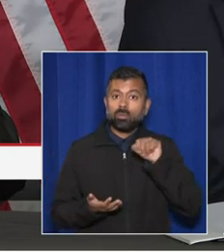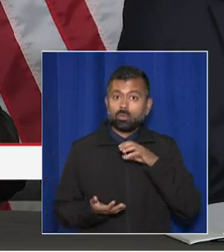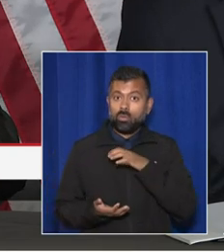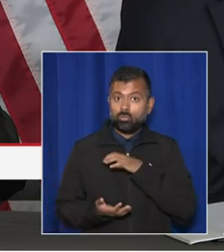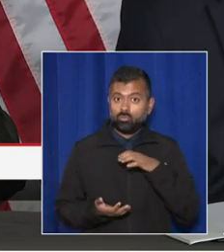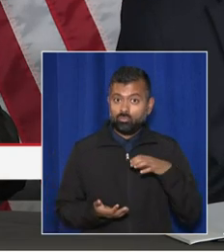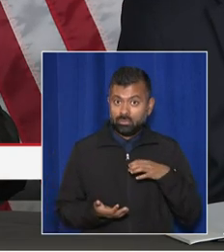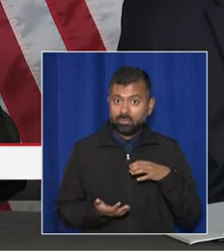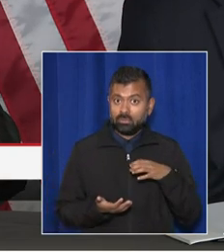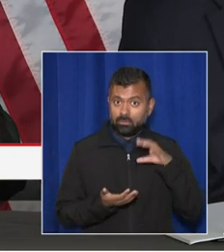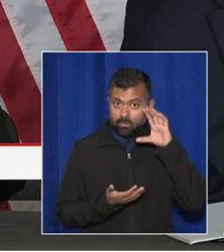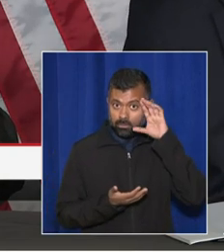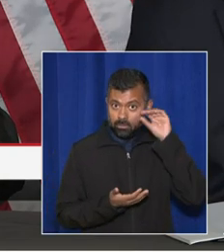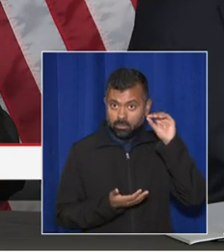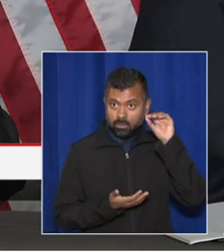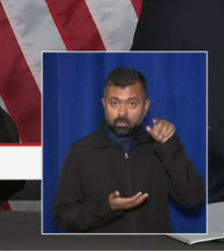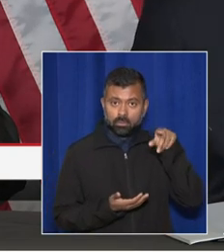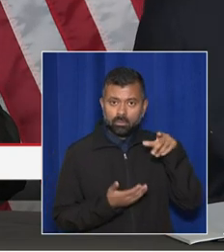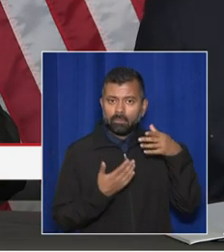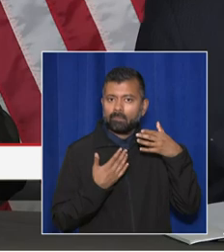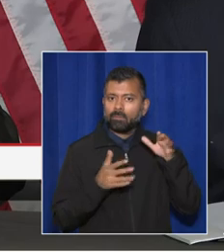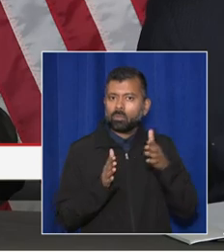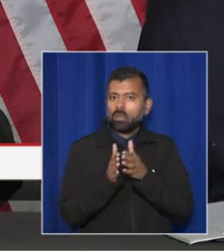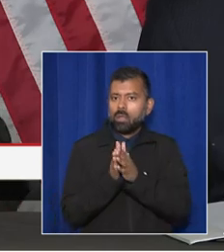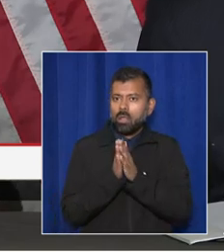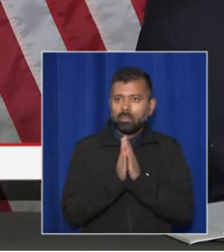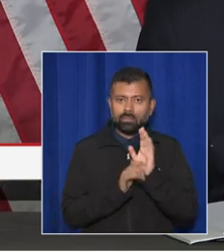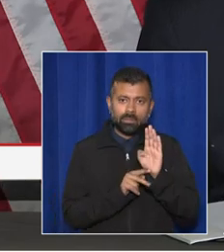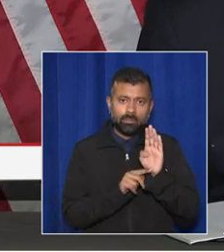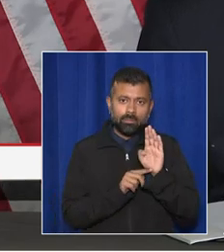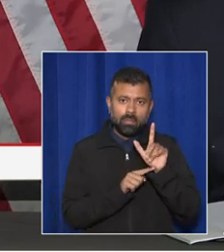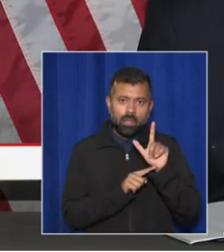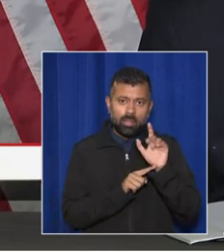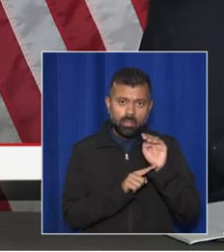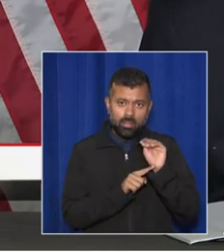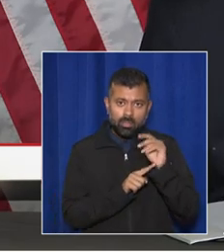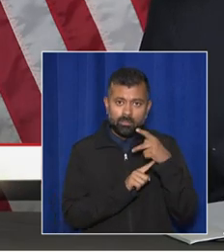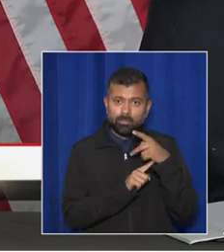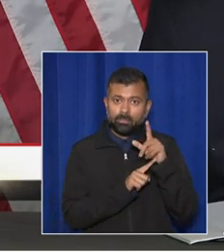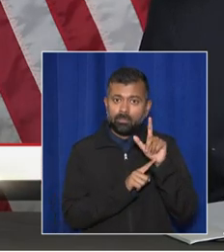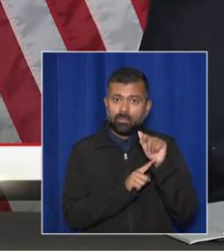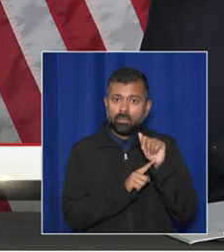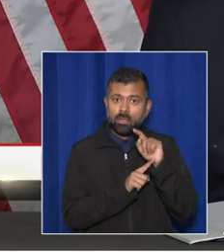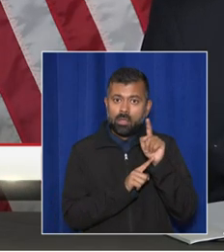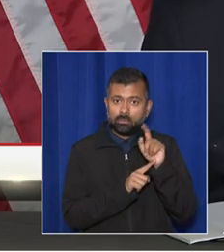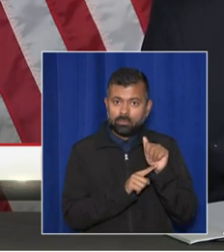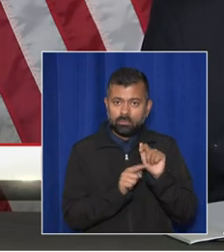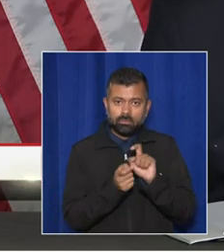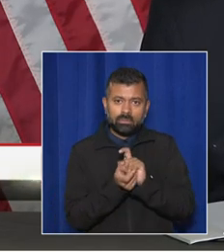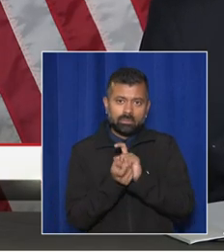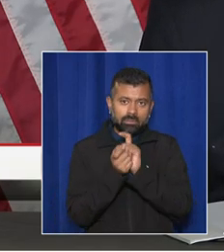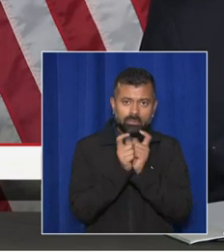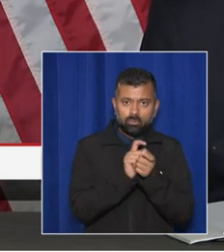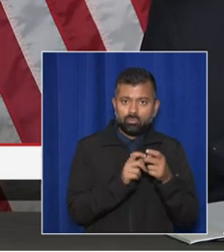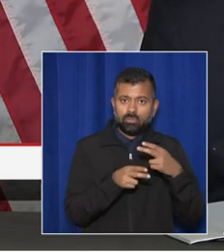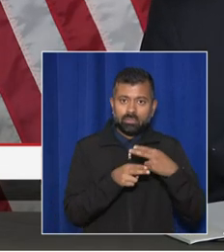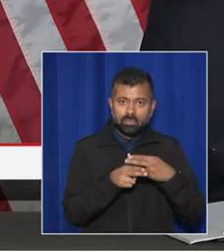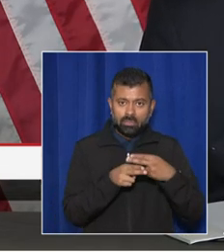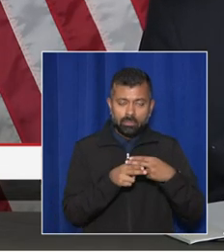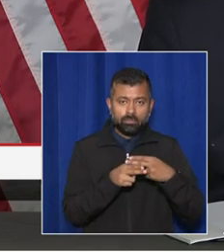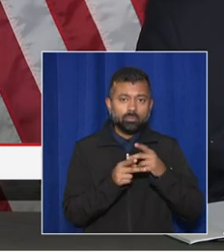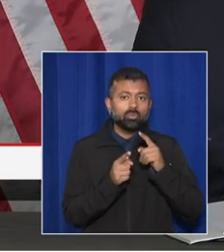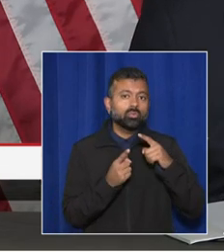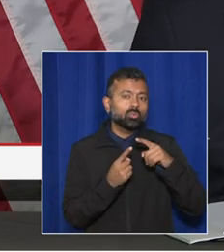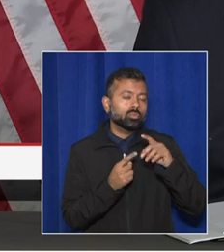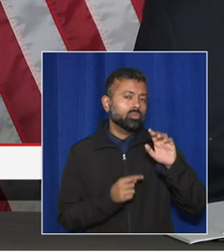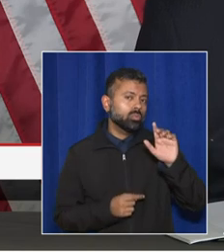that D.C. rename it Liberty Plaza. Do you intend to do that? As I said, Megan, we expect to